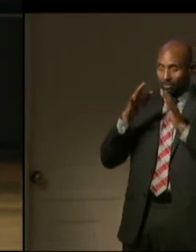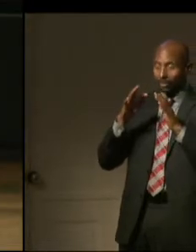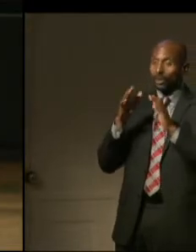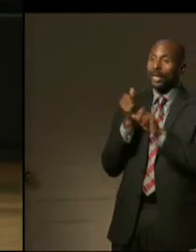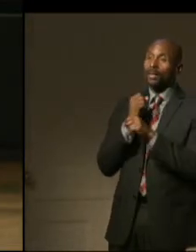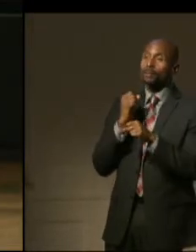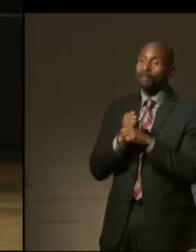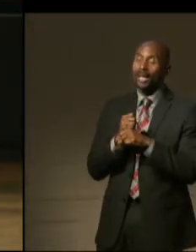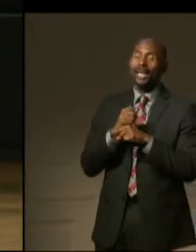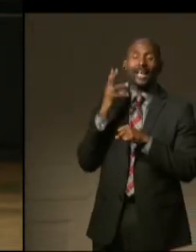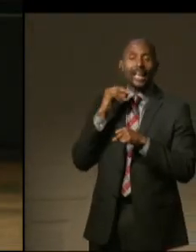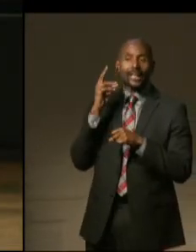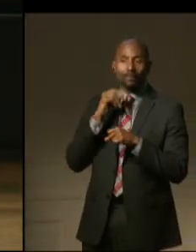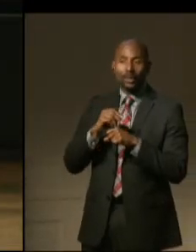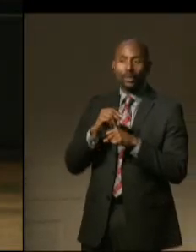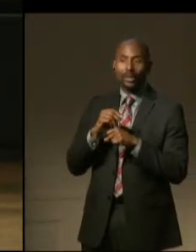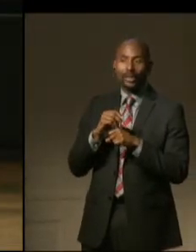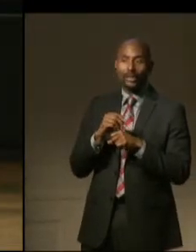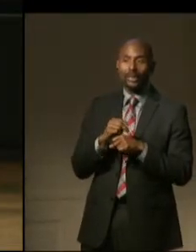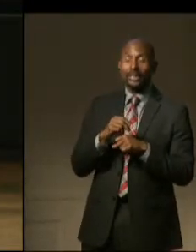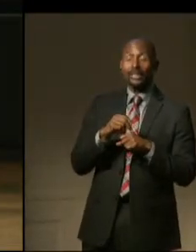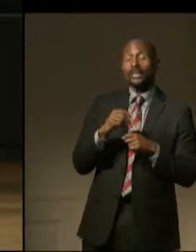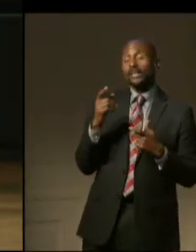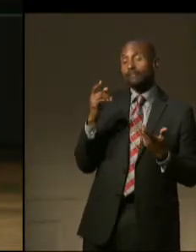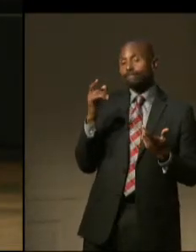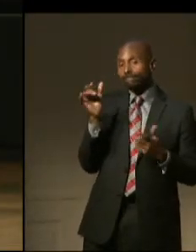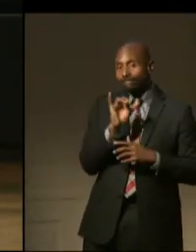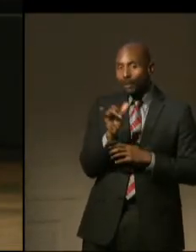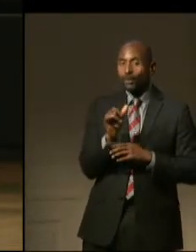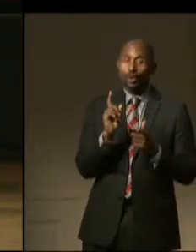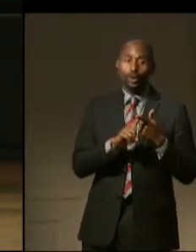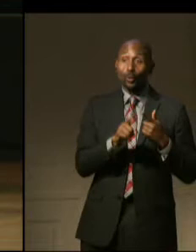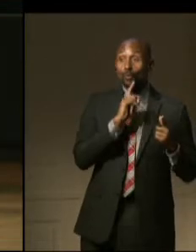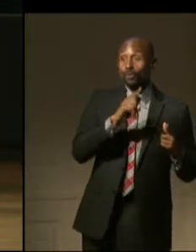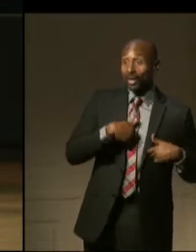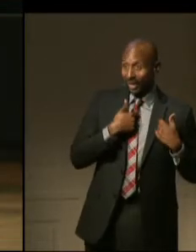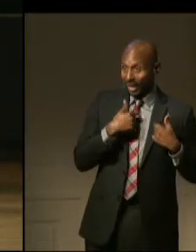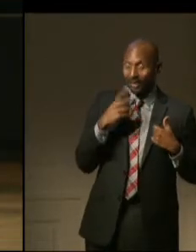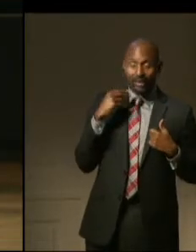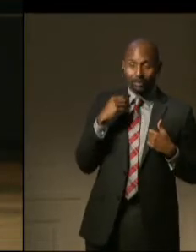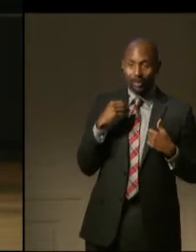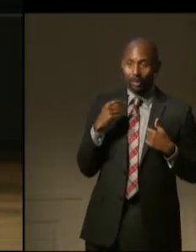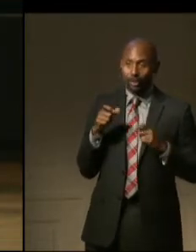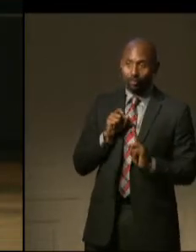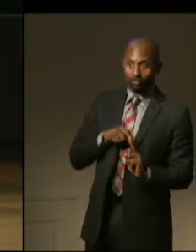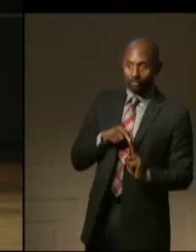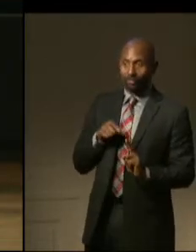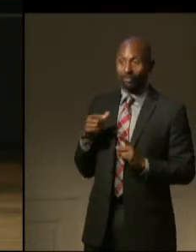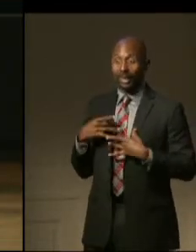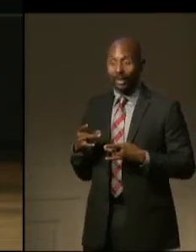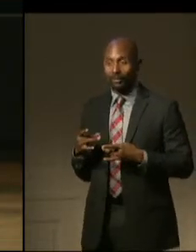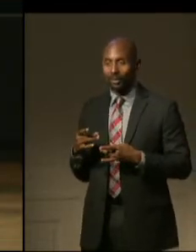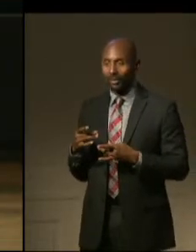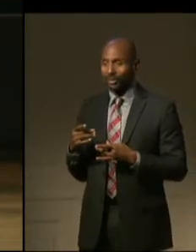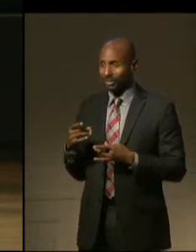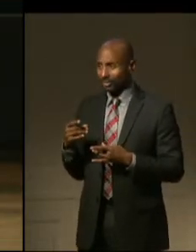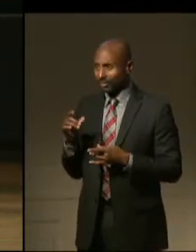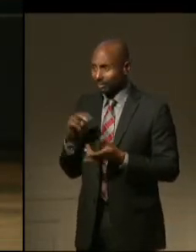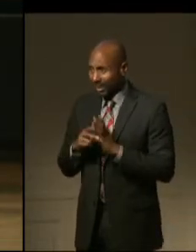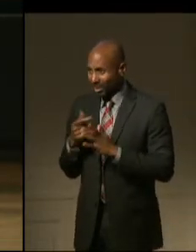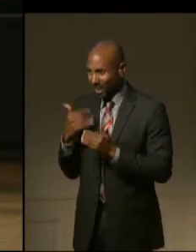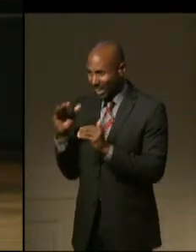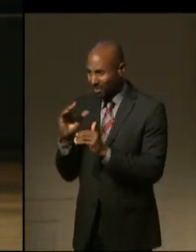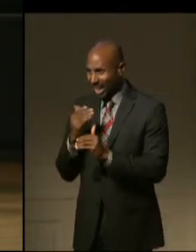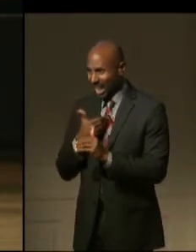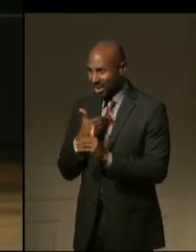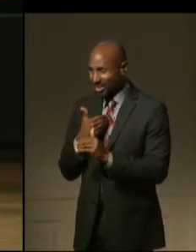wonder if we're limiting ourselves and if with that bar, and if it can't be much more than that, and if so, what would you envision